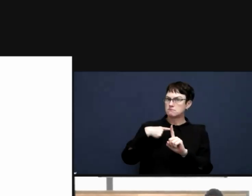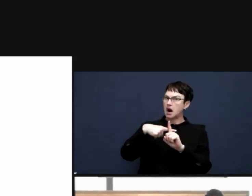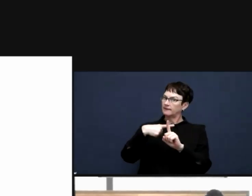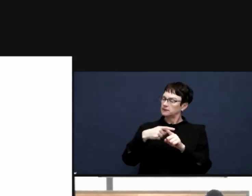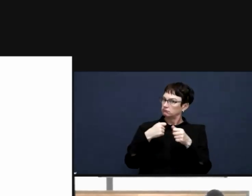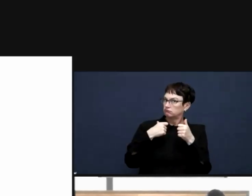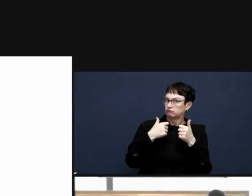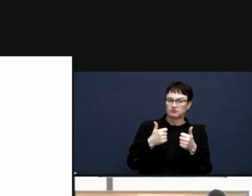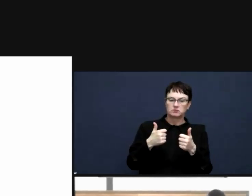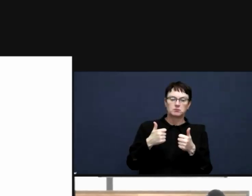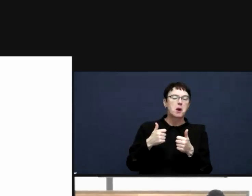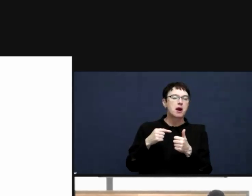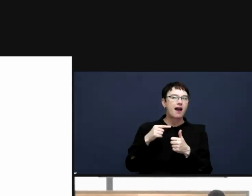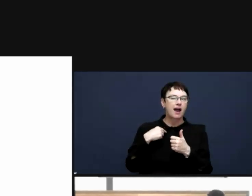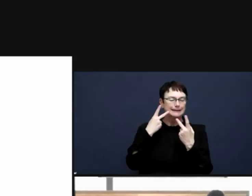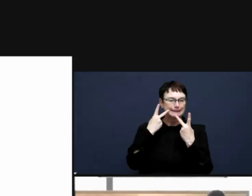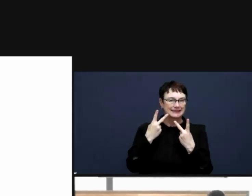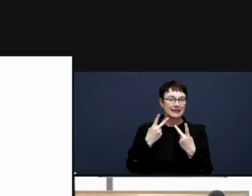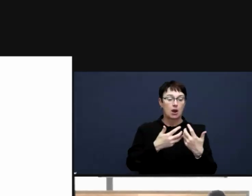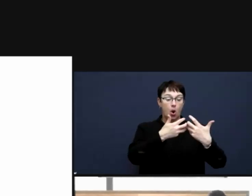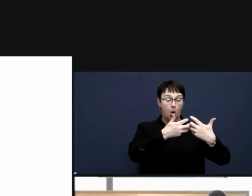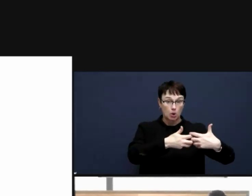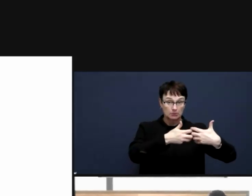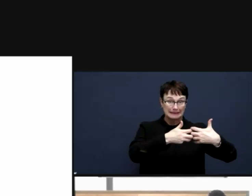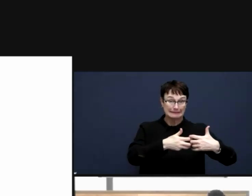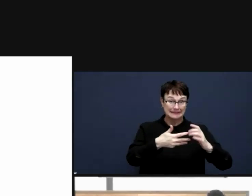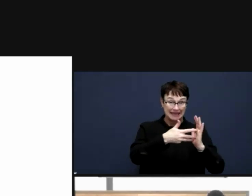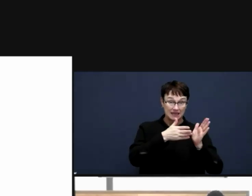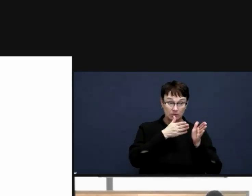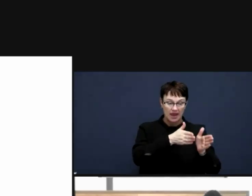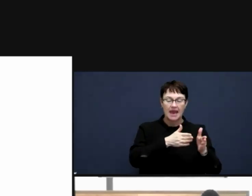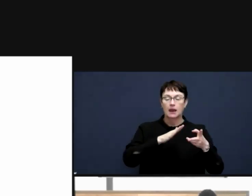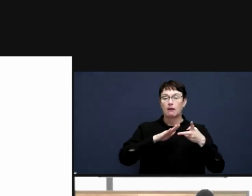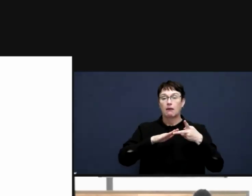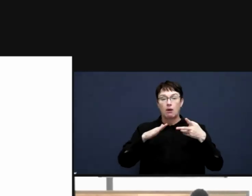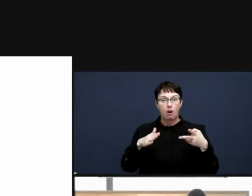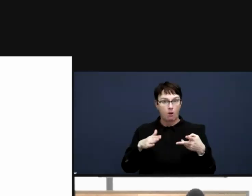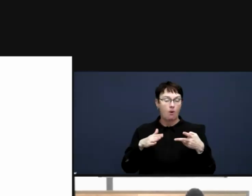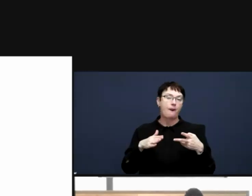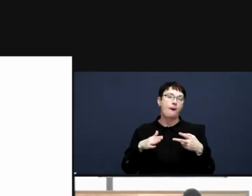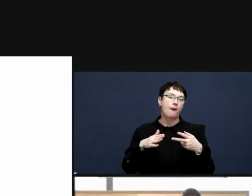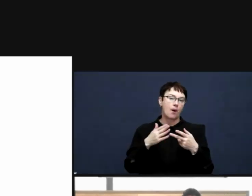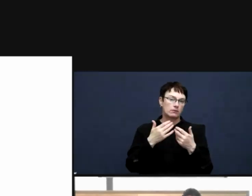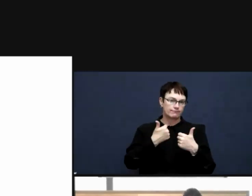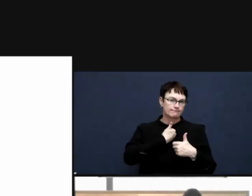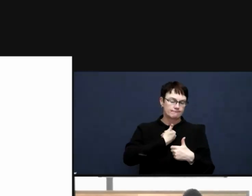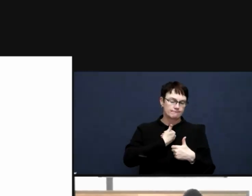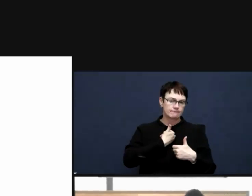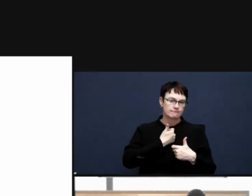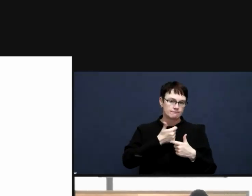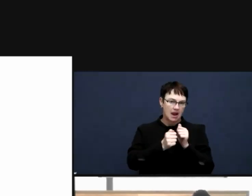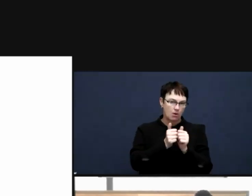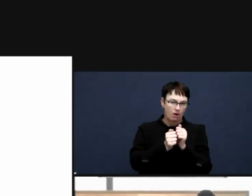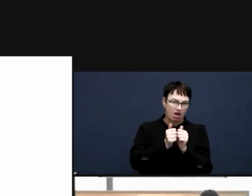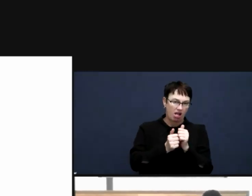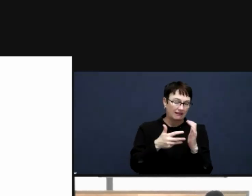I see that automated testing and manual testing is just way more effective to find issues. And in the long run,